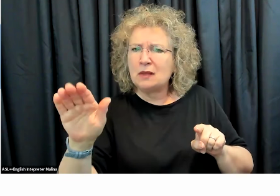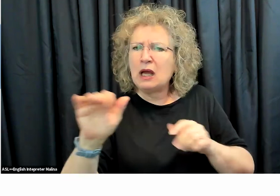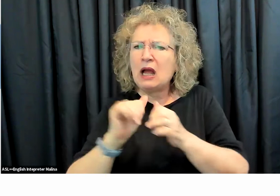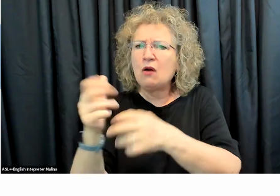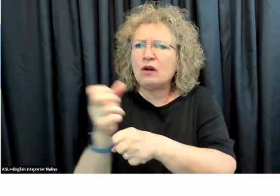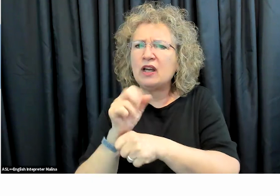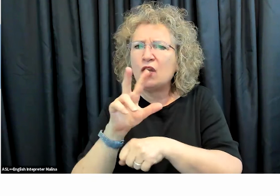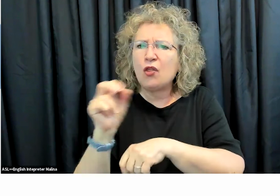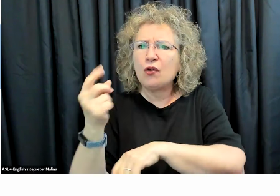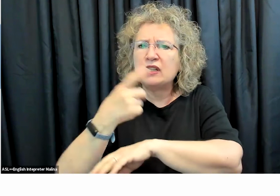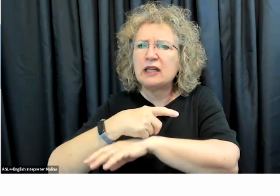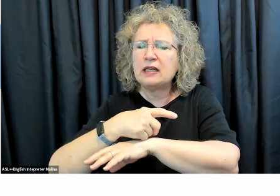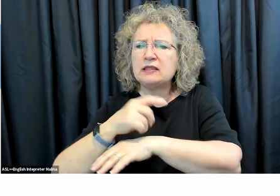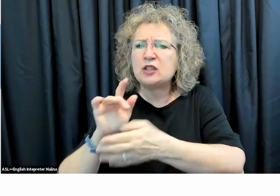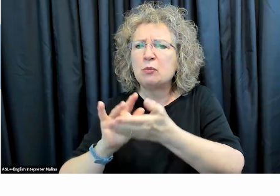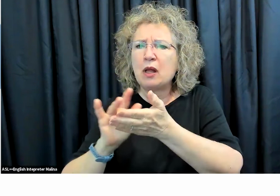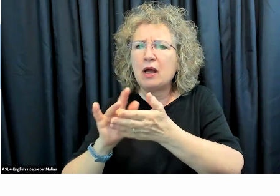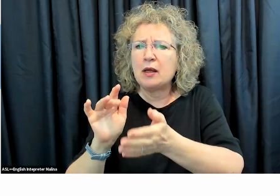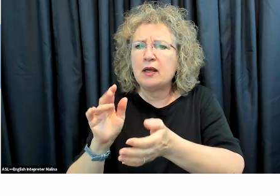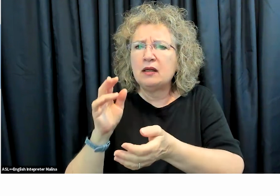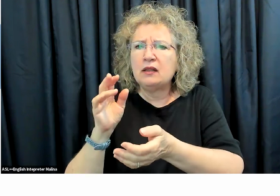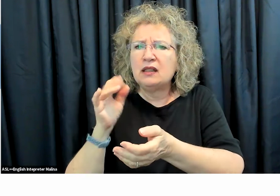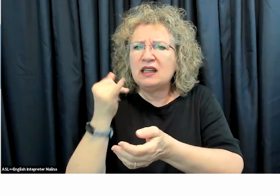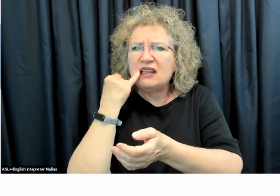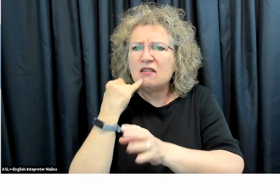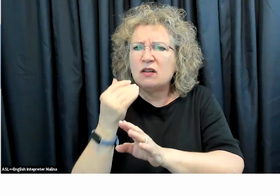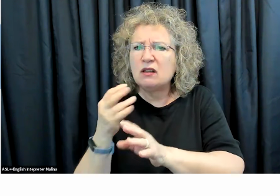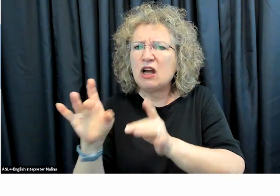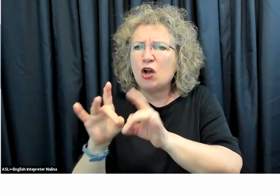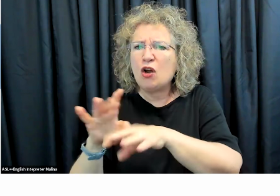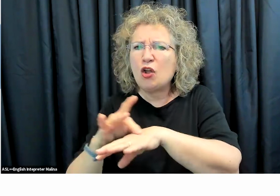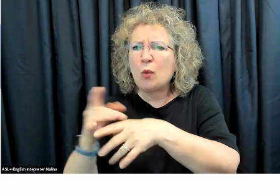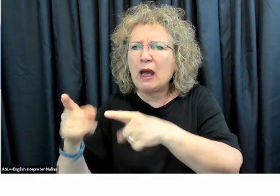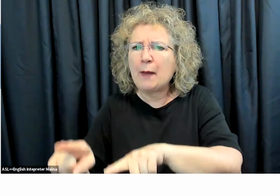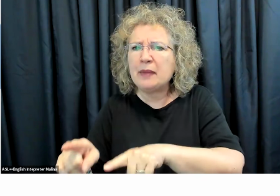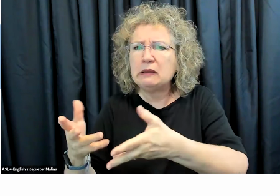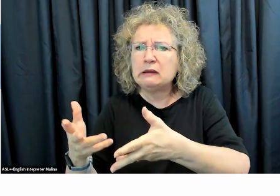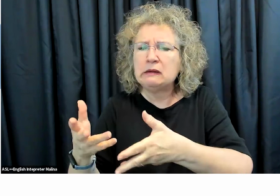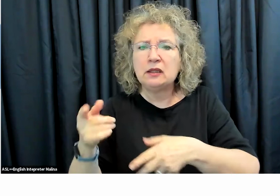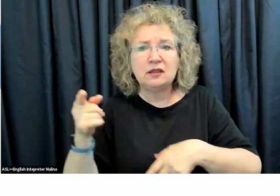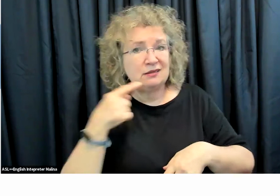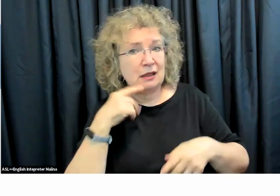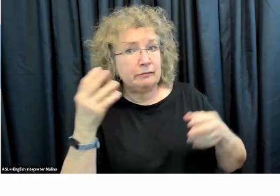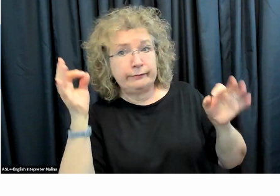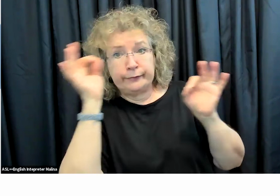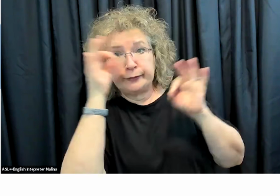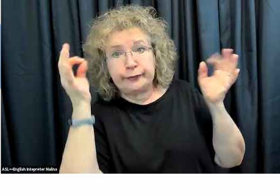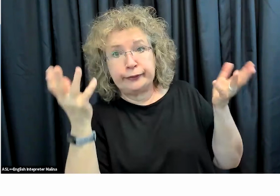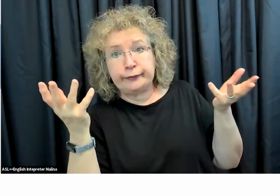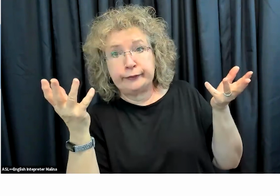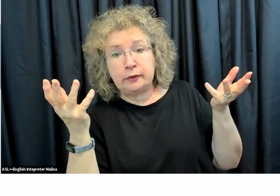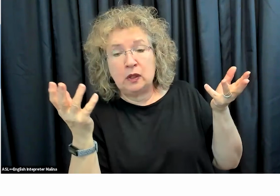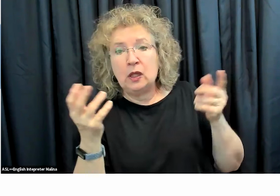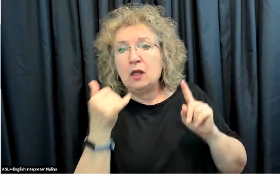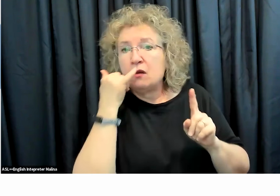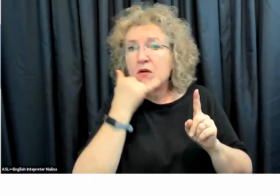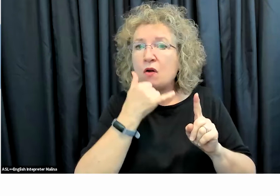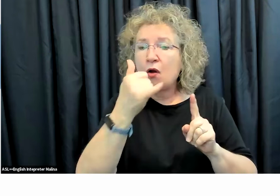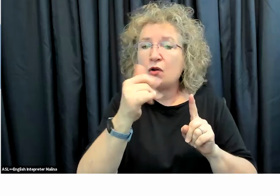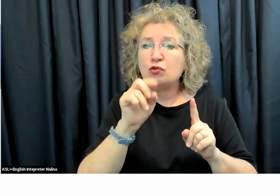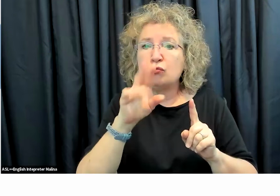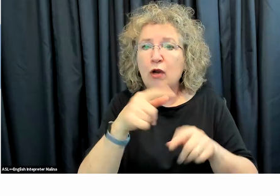of meds post-earthquake. And the pharmacist said, I have no idea. They then called the drug manufacturer, spoke